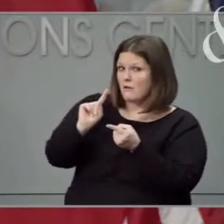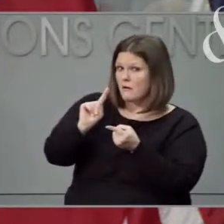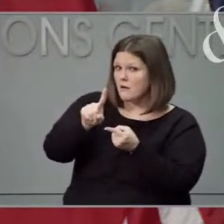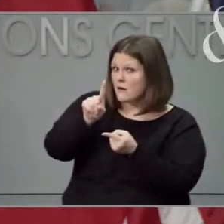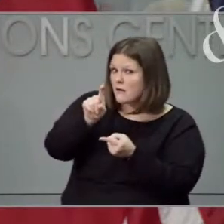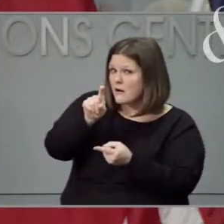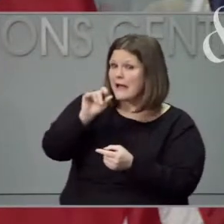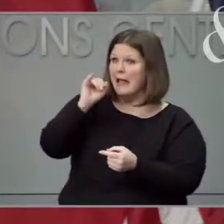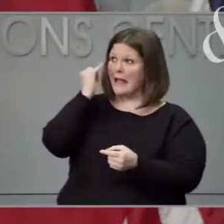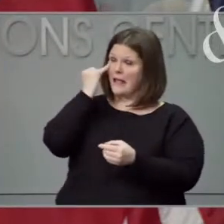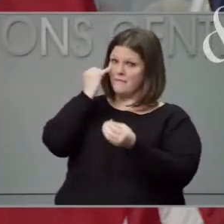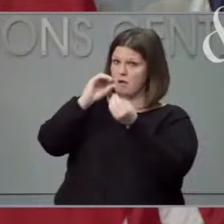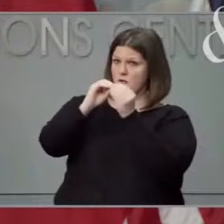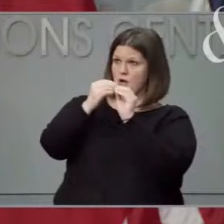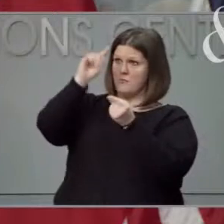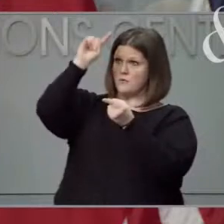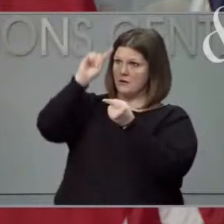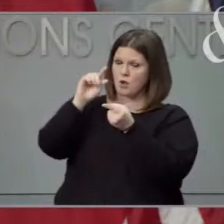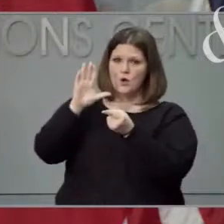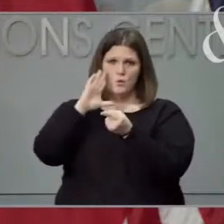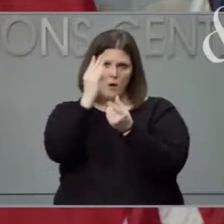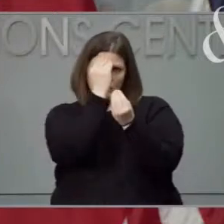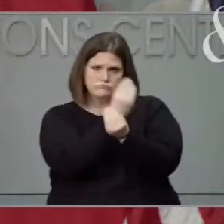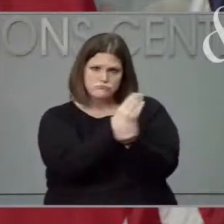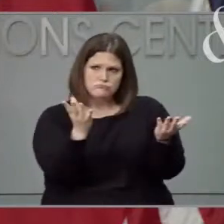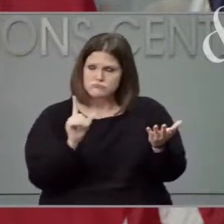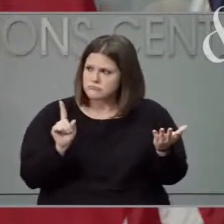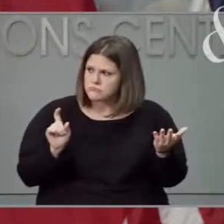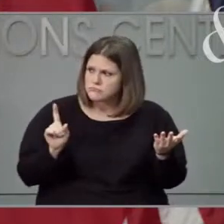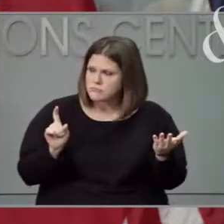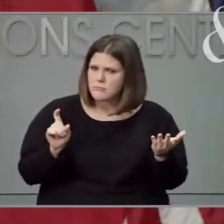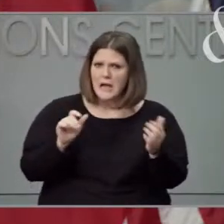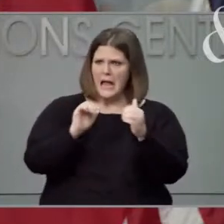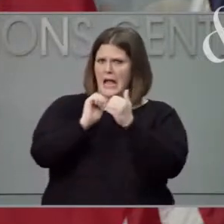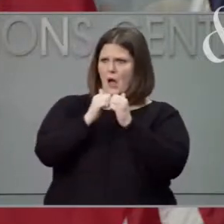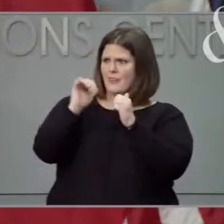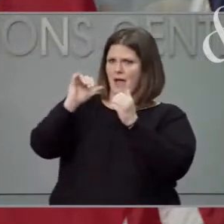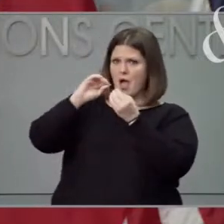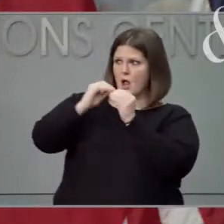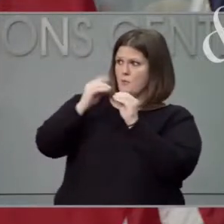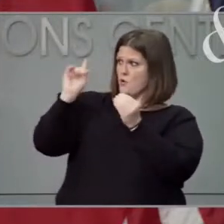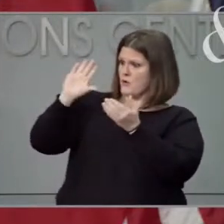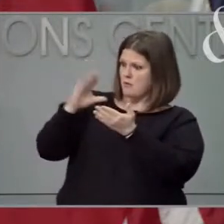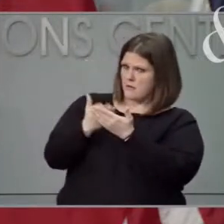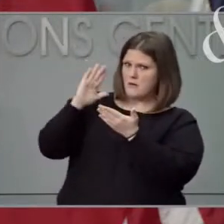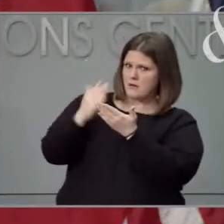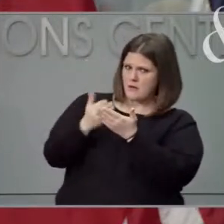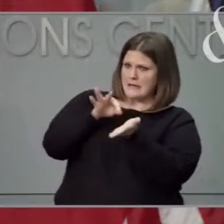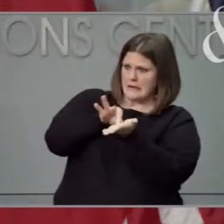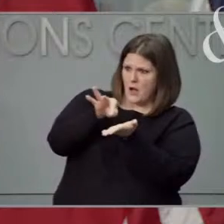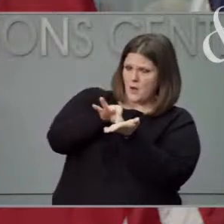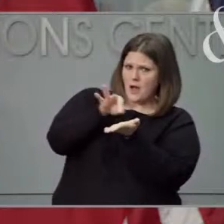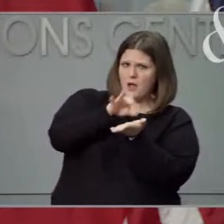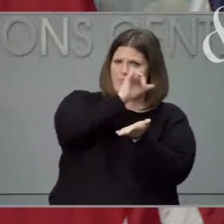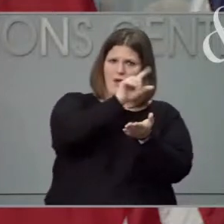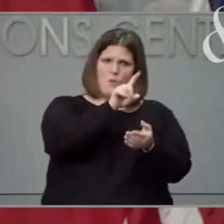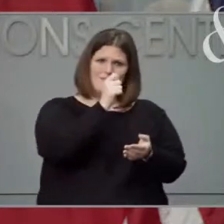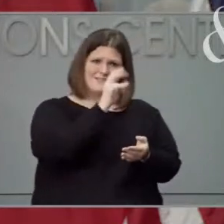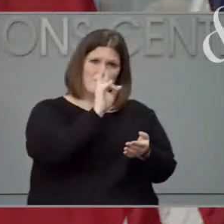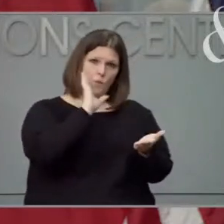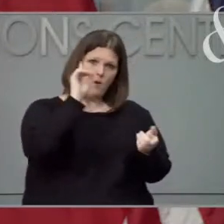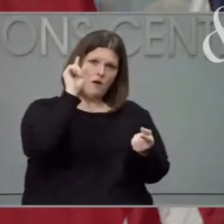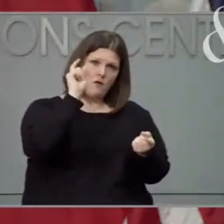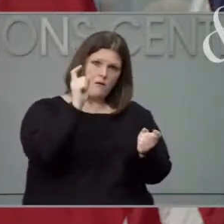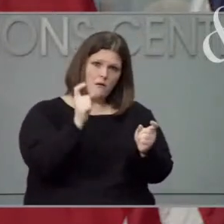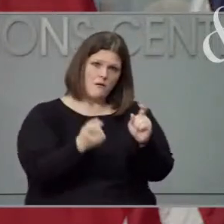you publicize that number? Will you update that number as ballots come in? And will you update that number as you